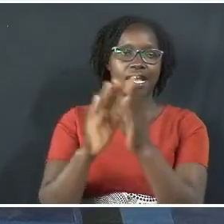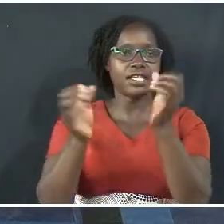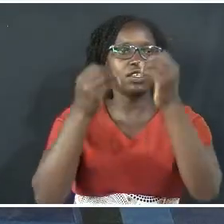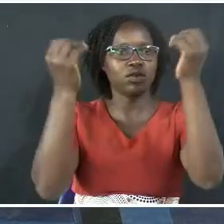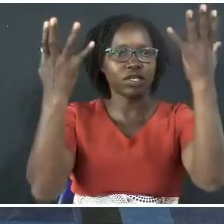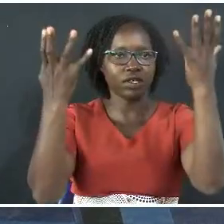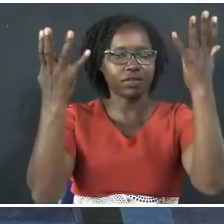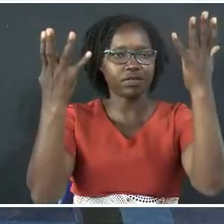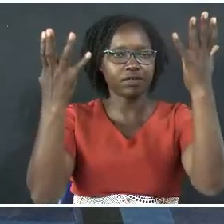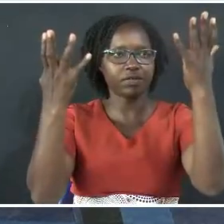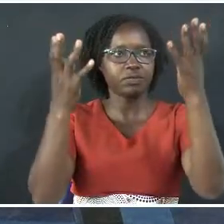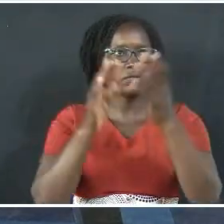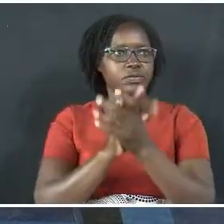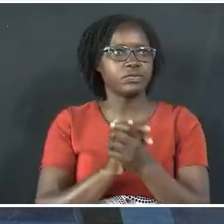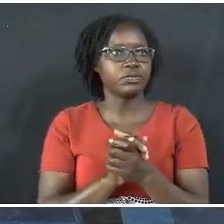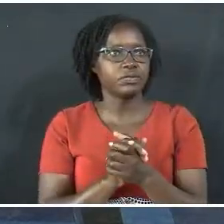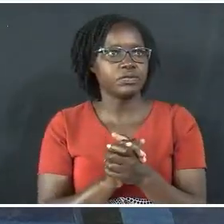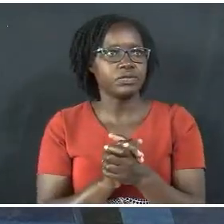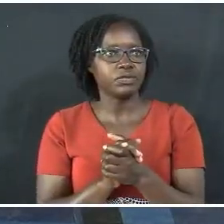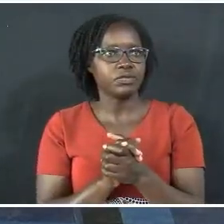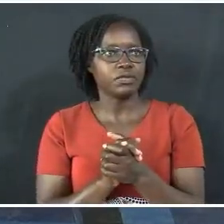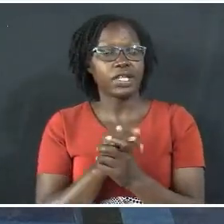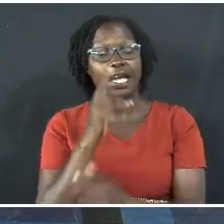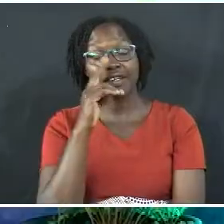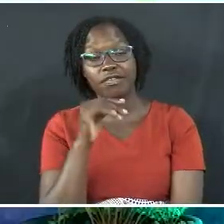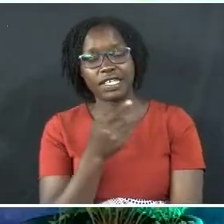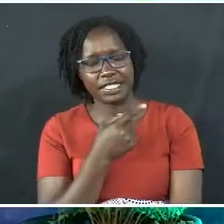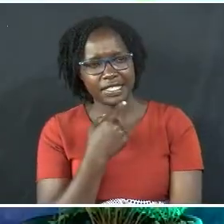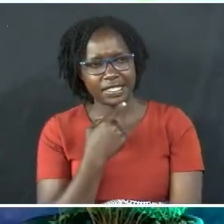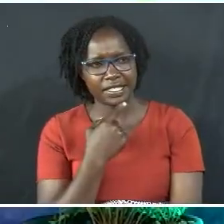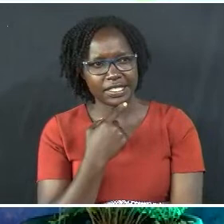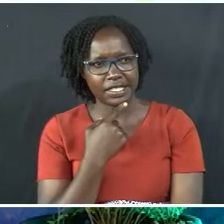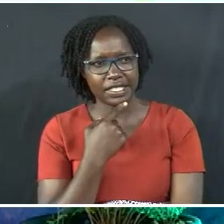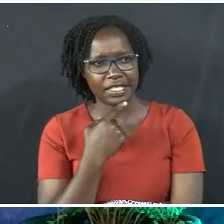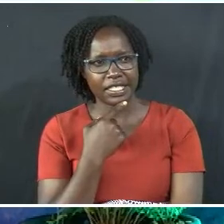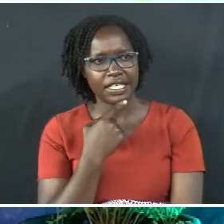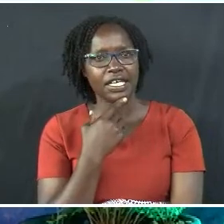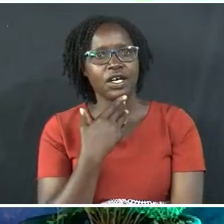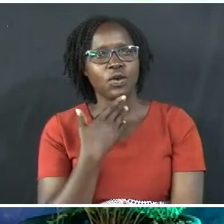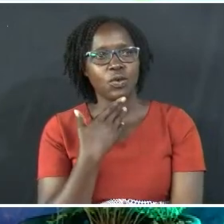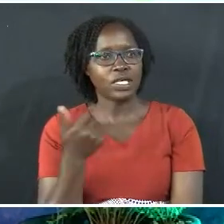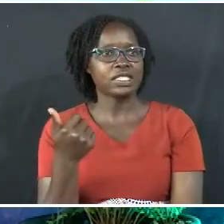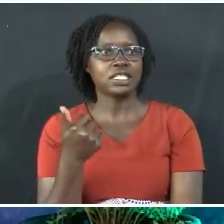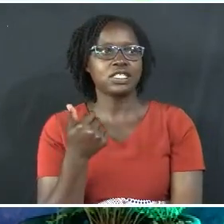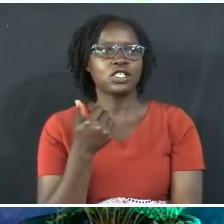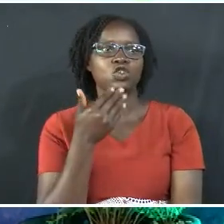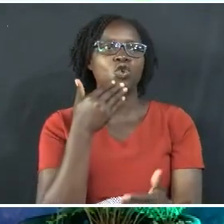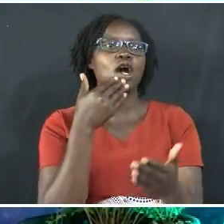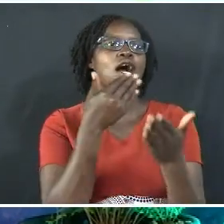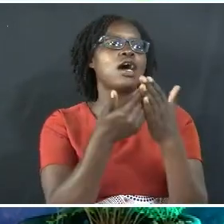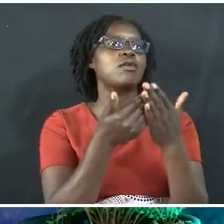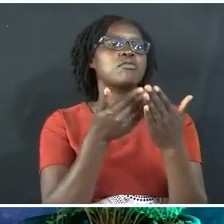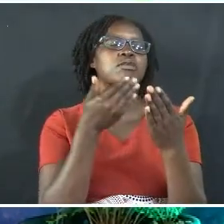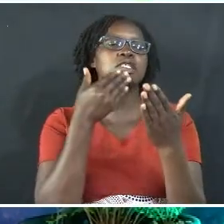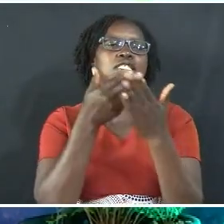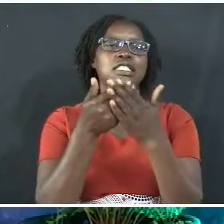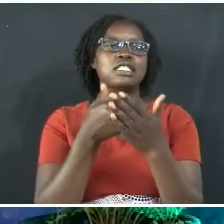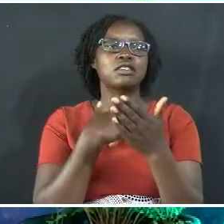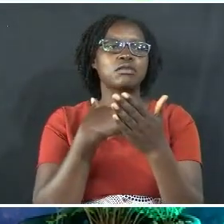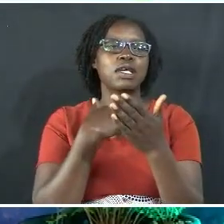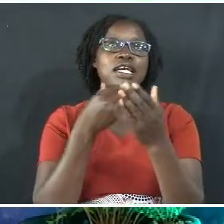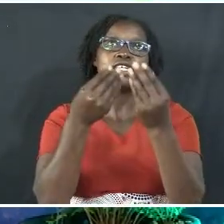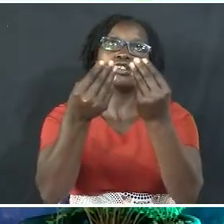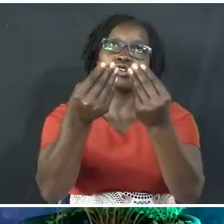Hallelujah. A family wanted to appreciate me and so gave